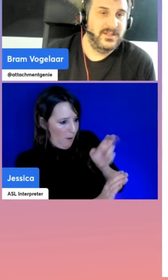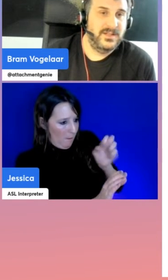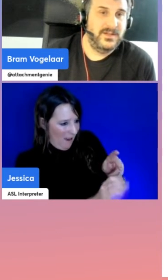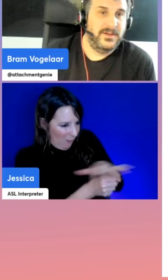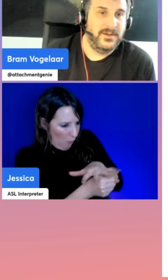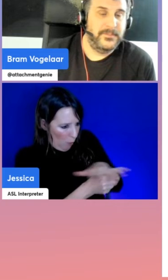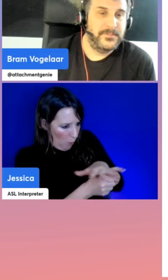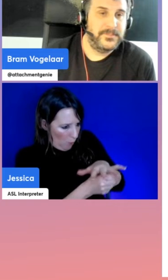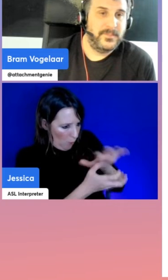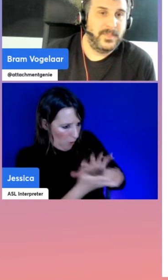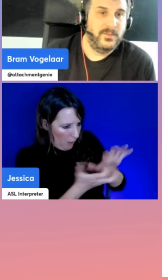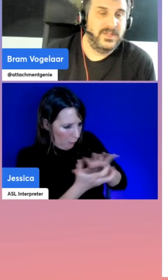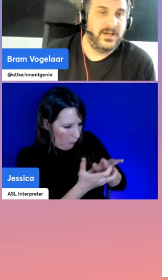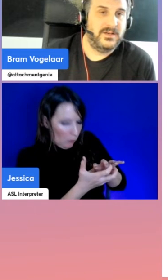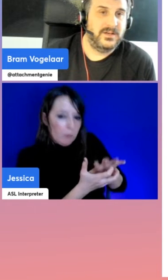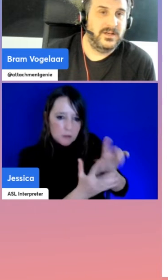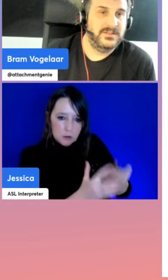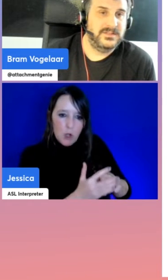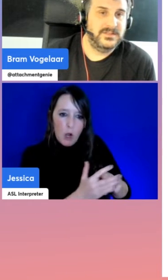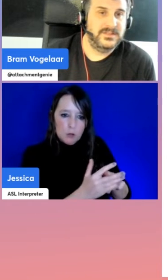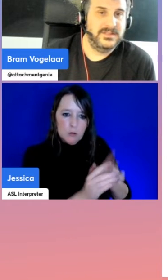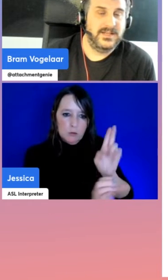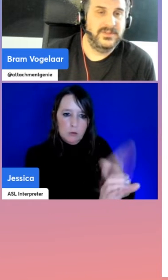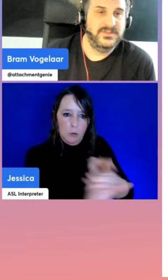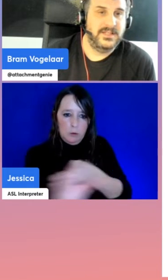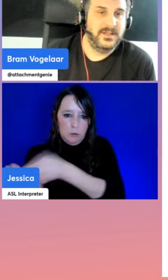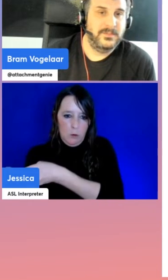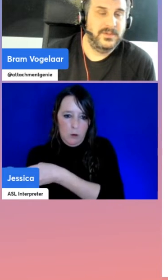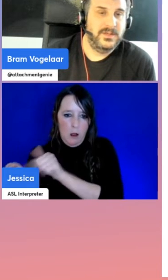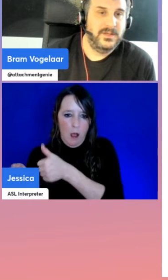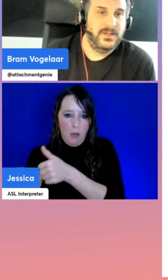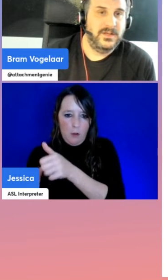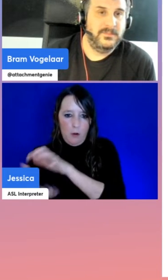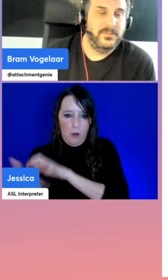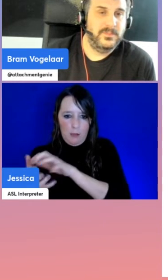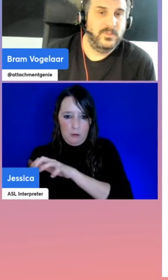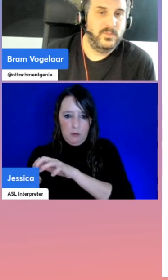rejoining with the other clusters that we've set up.